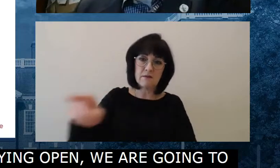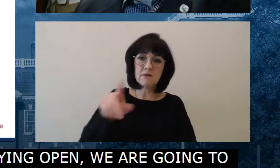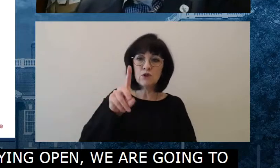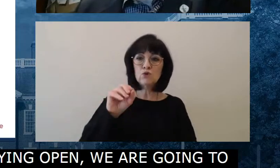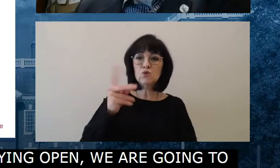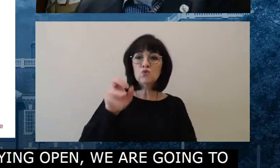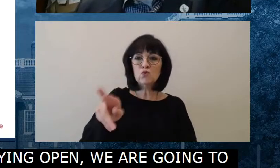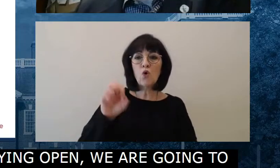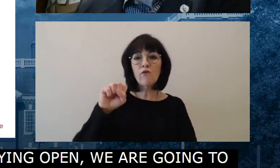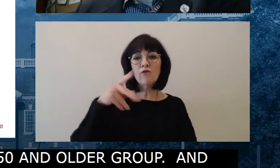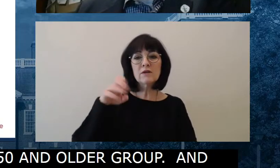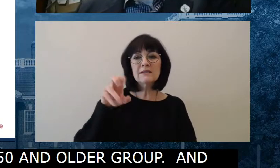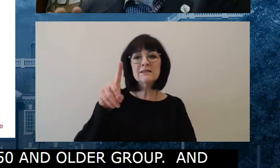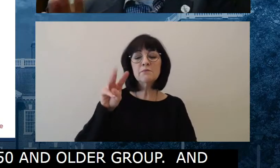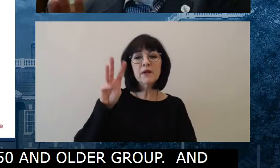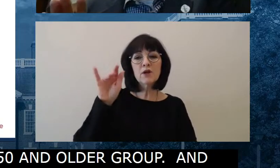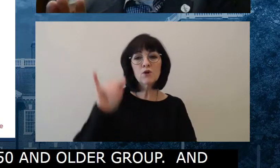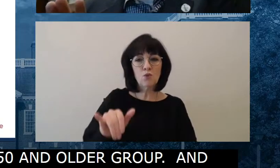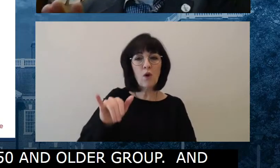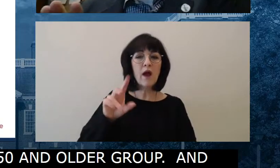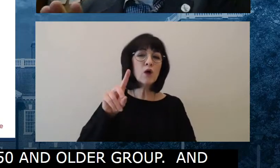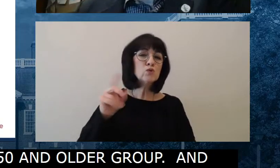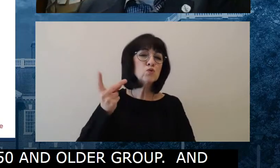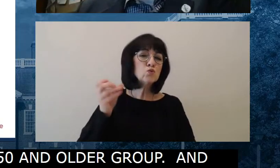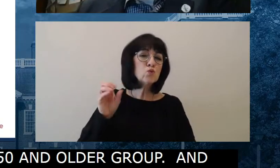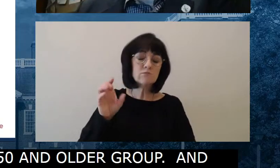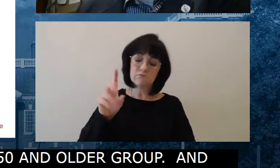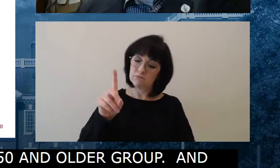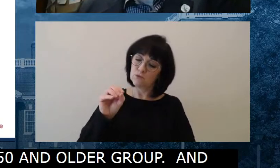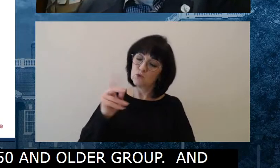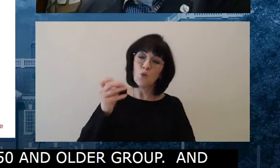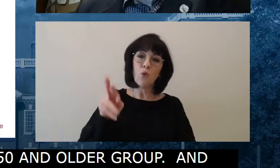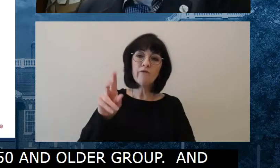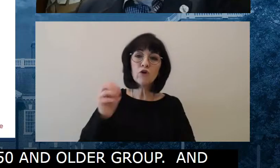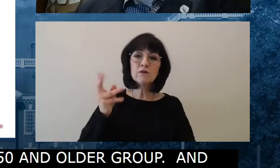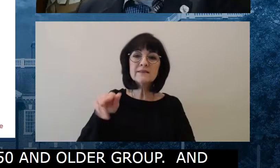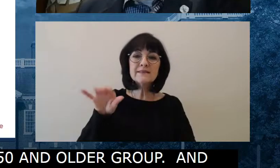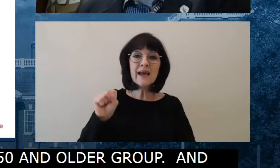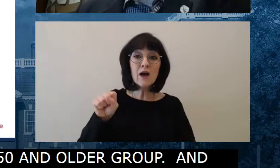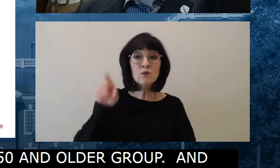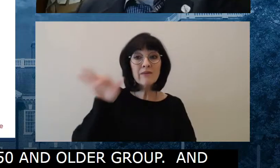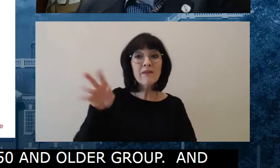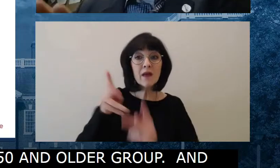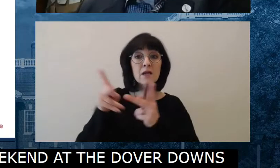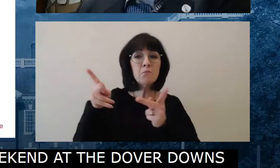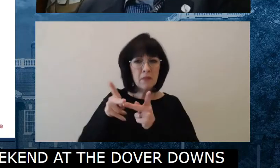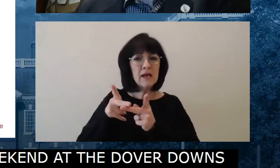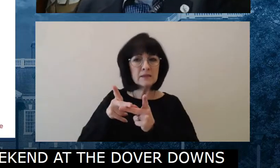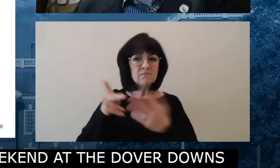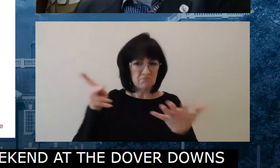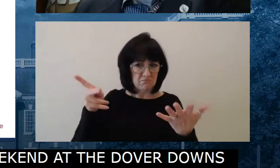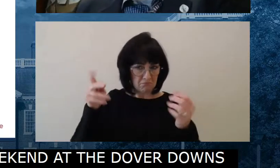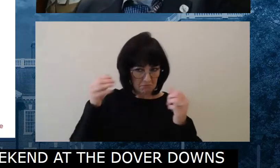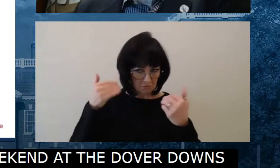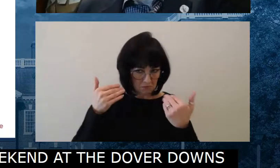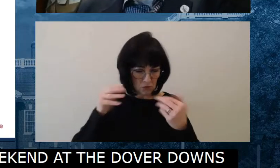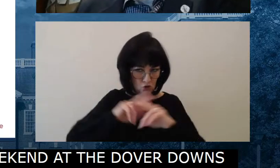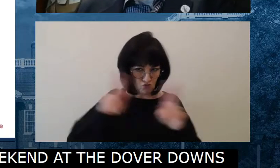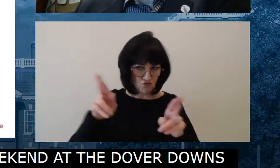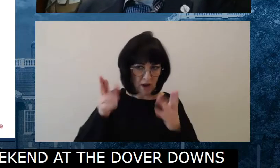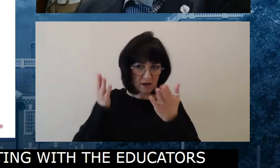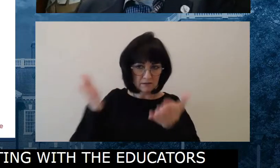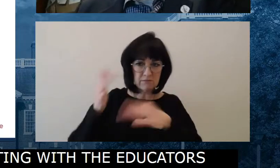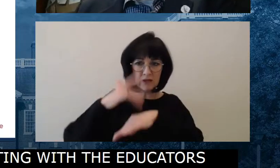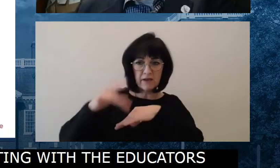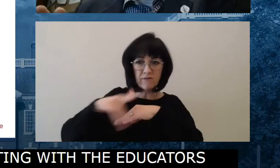about 15,000 individuals off of our, starting with educators and some of the other essential employees. We're going to be out there again this weekend,